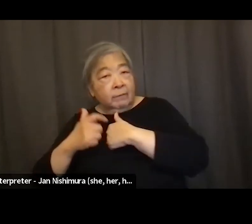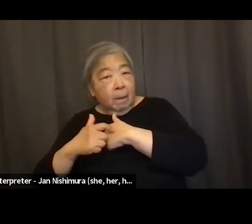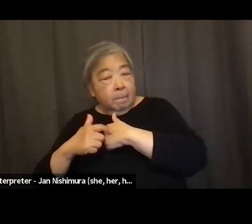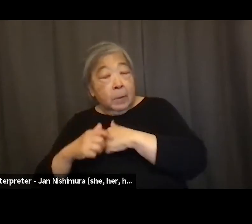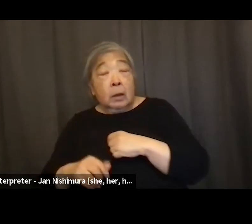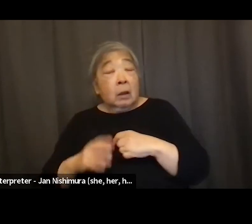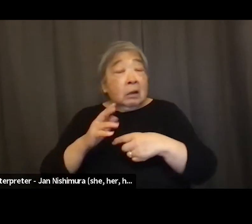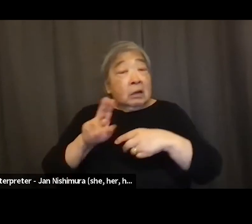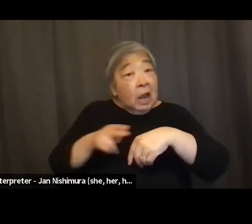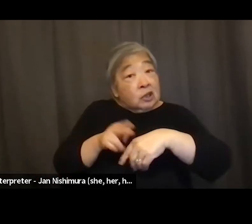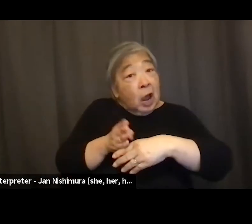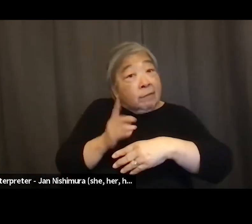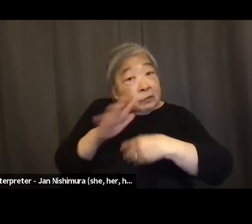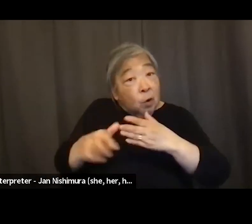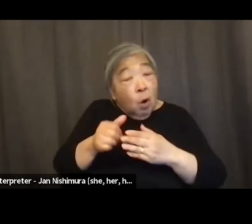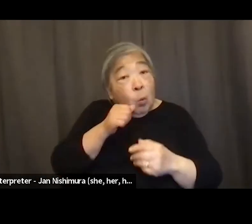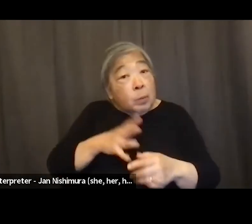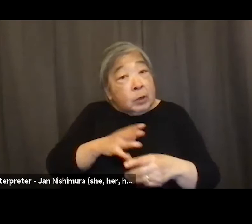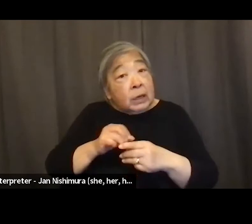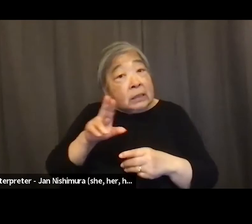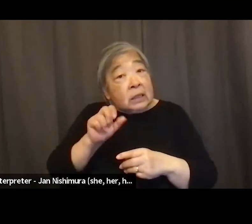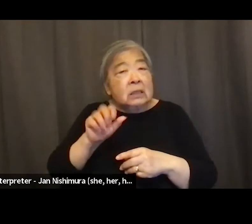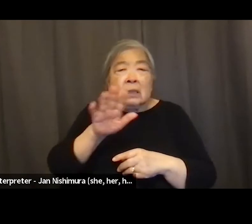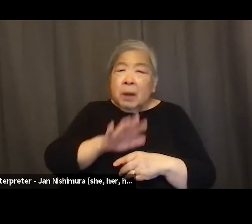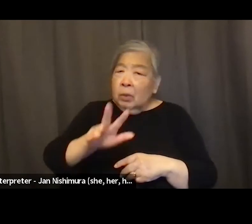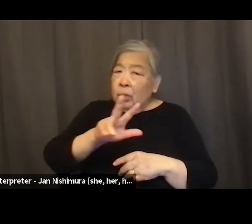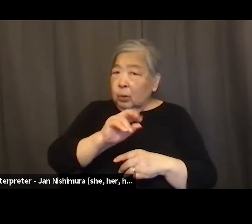national average for all women in the United States is around 30%.